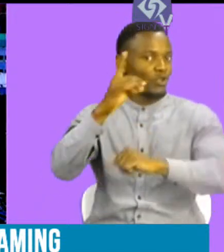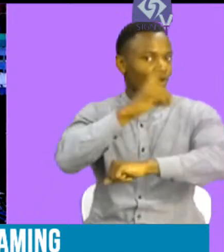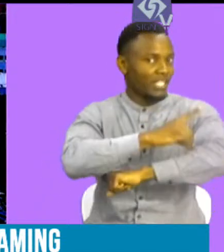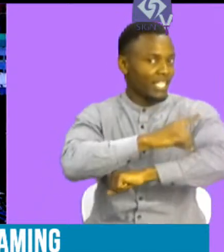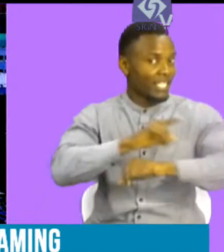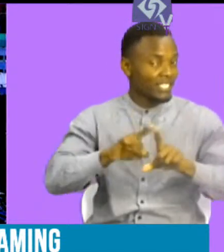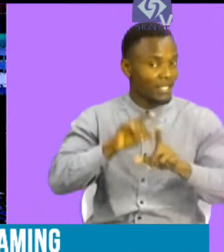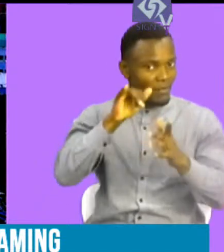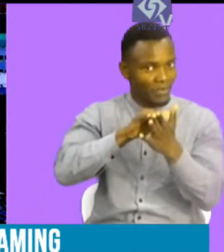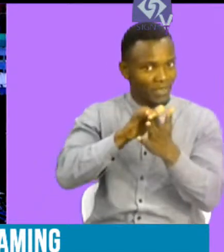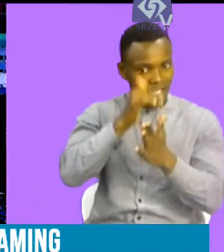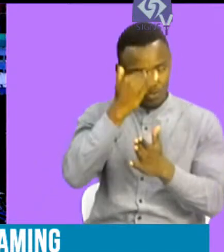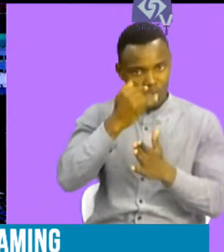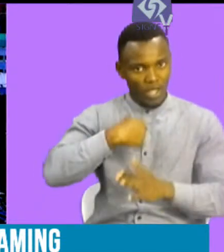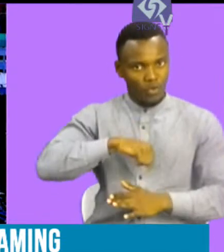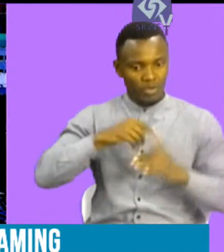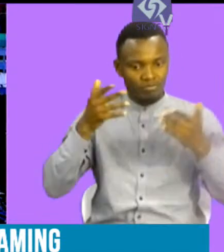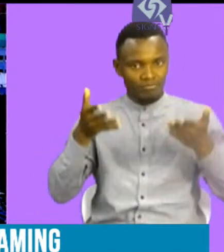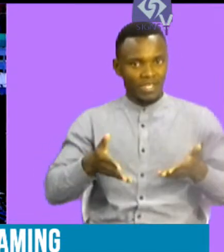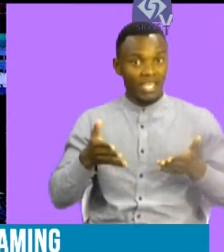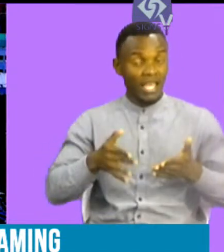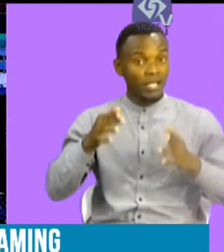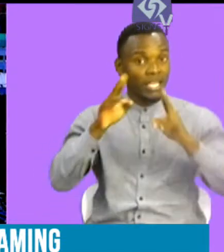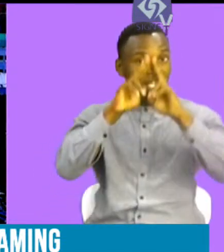is why we are here. It is the International